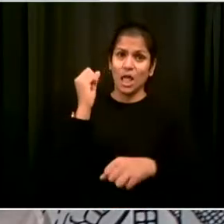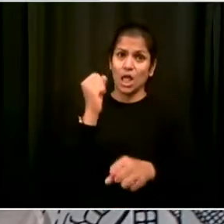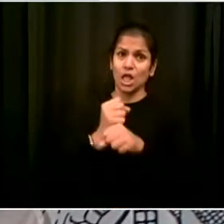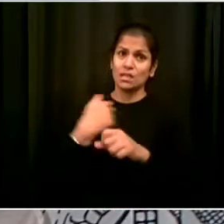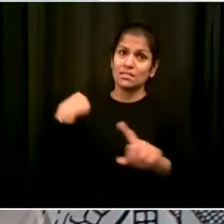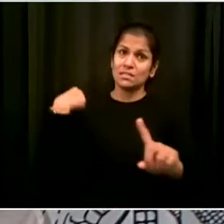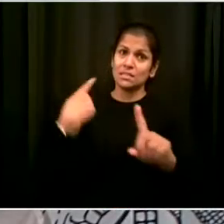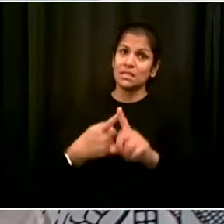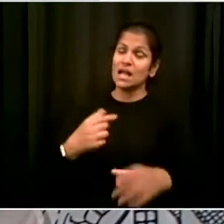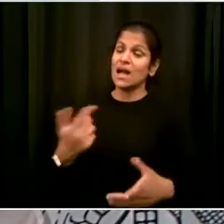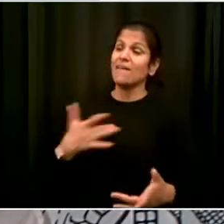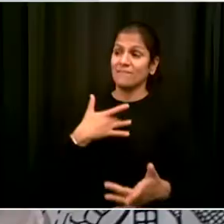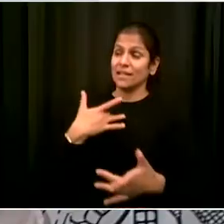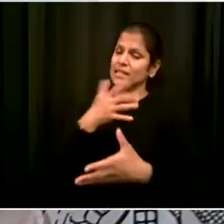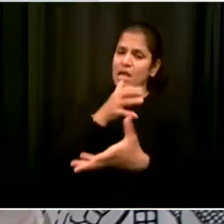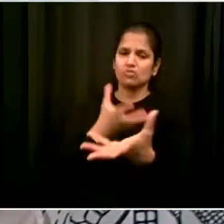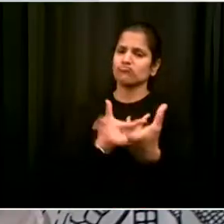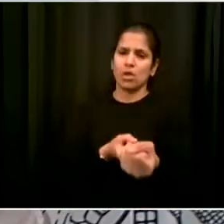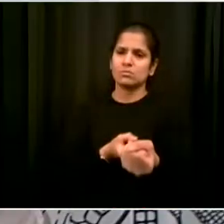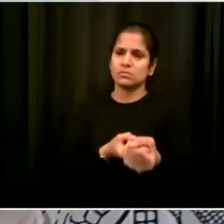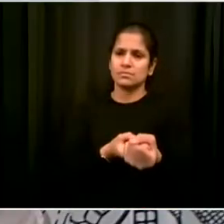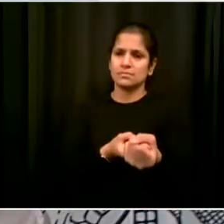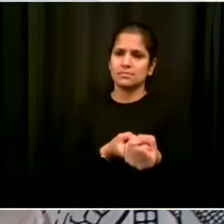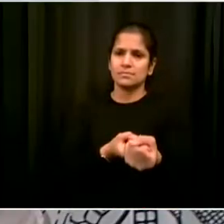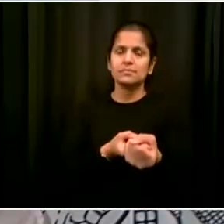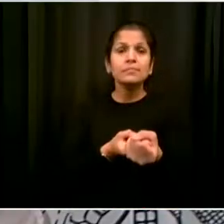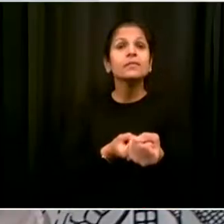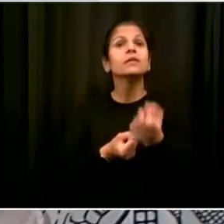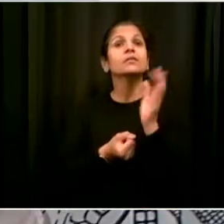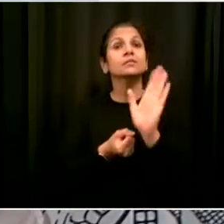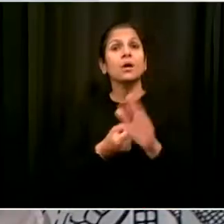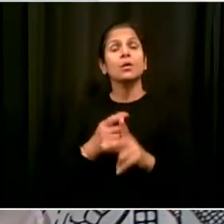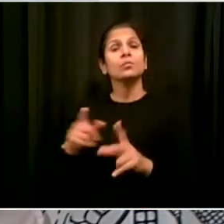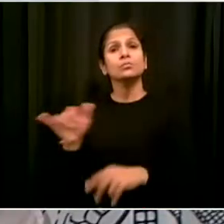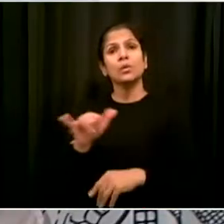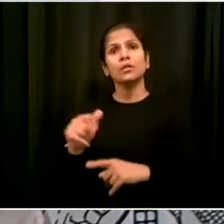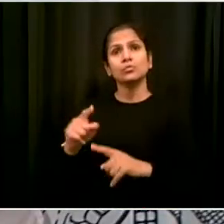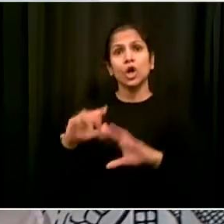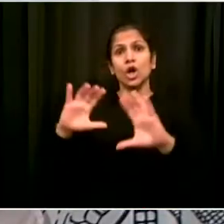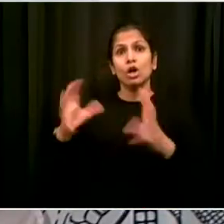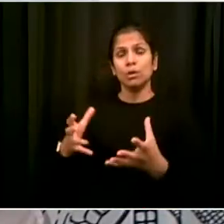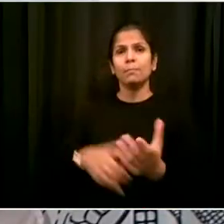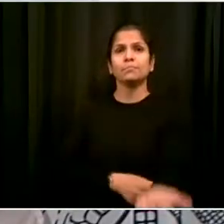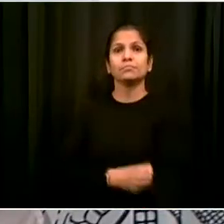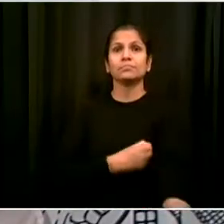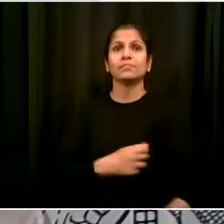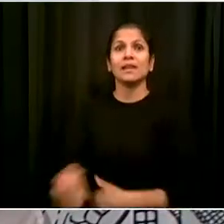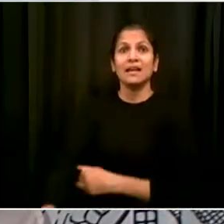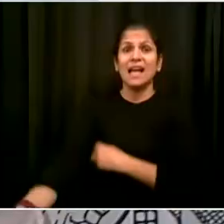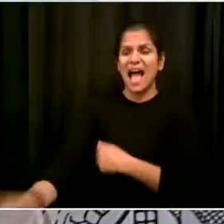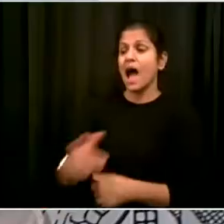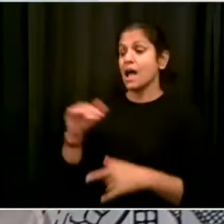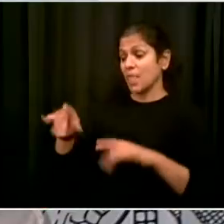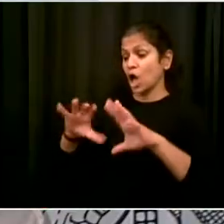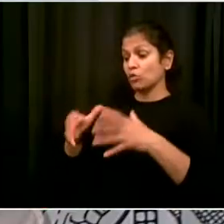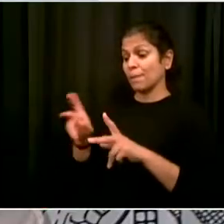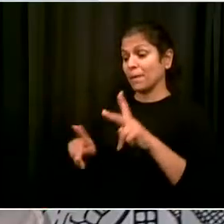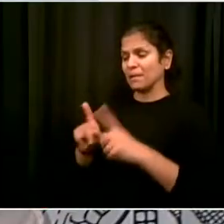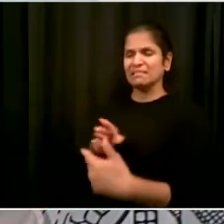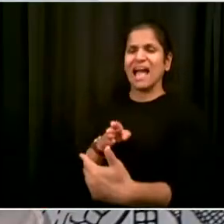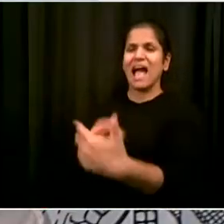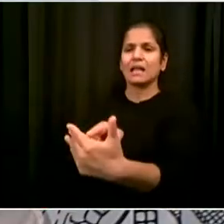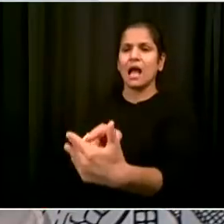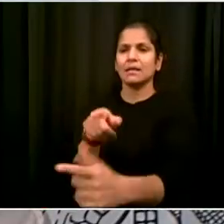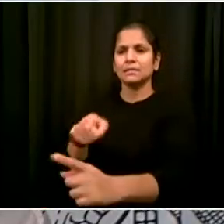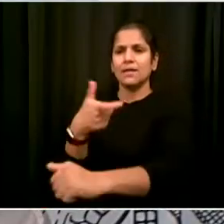the best way to confront all of that is with the facts. So again, I want to turn to Dr. Varma and Dr.